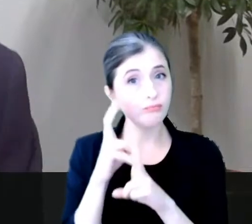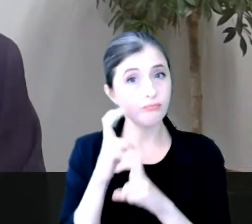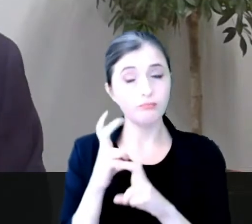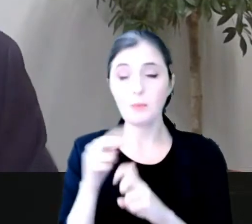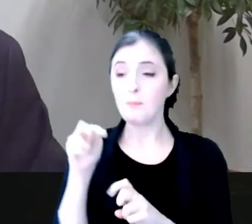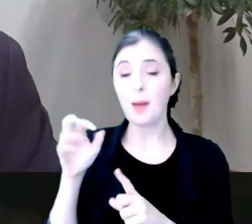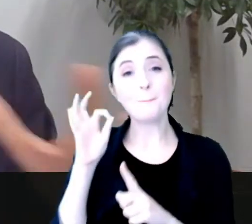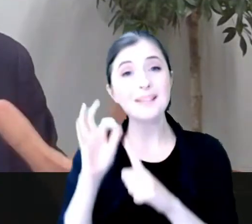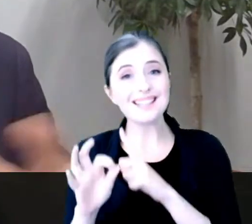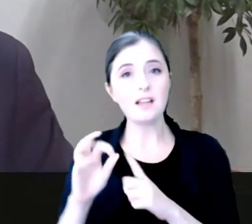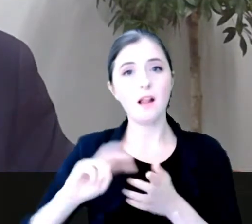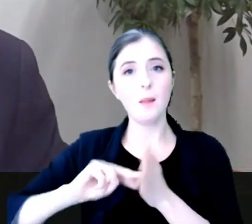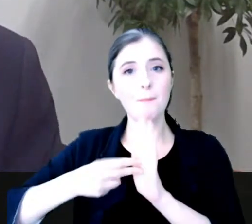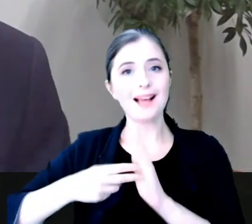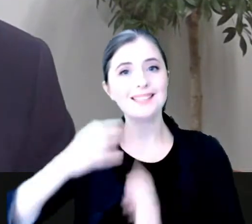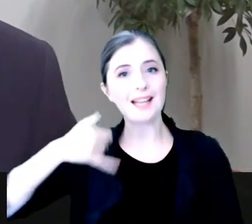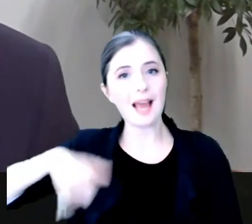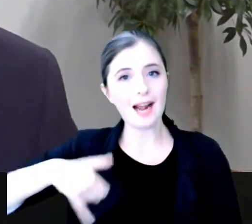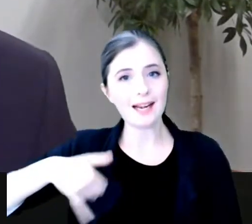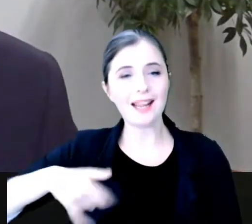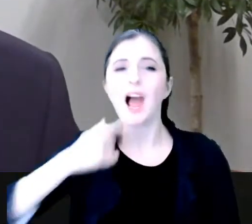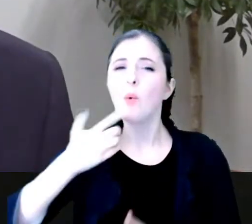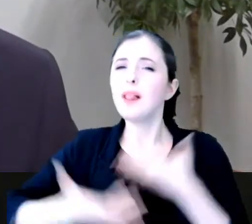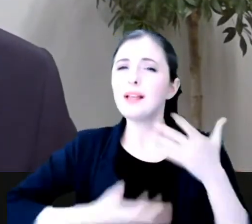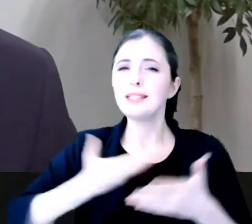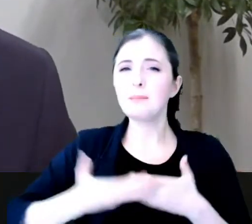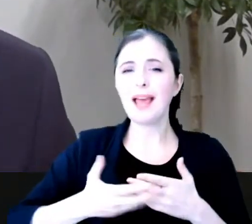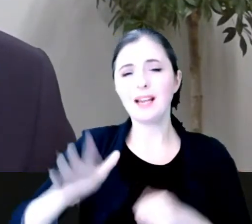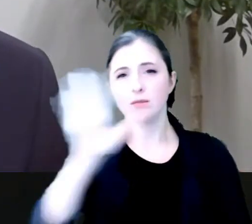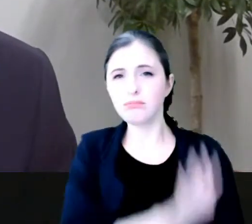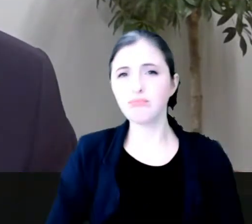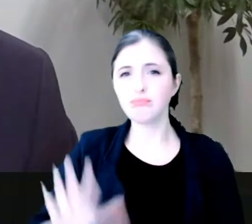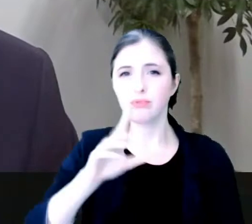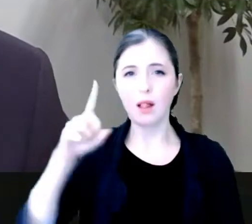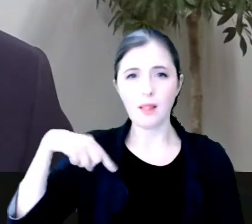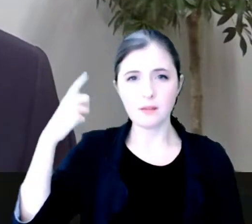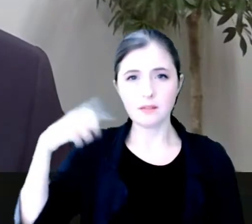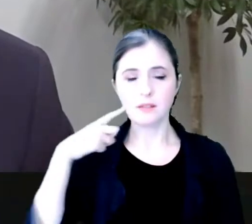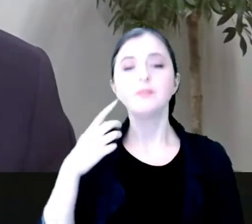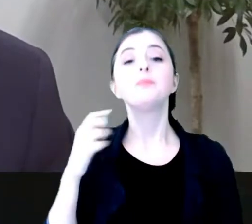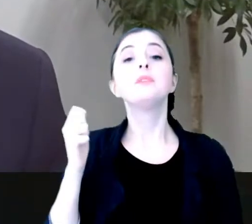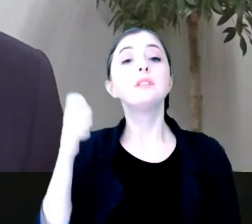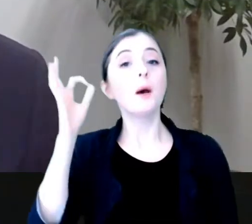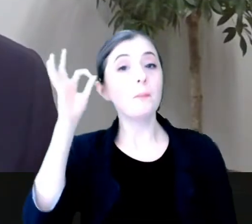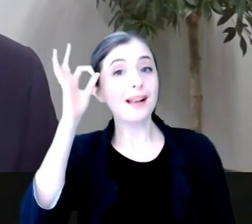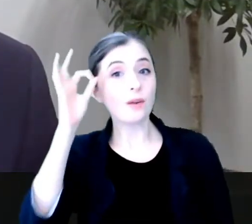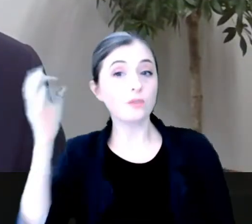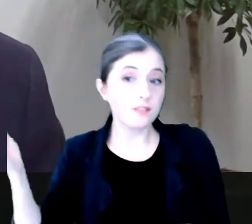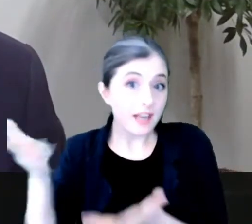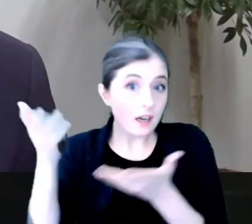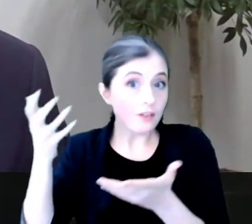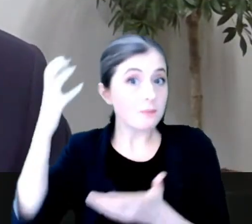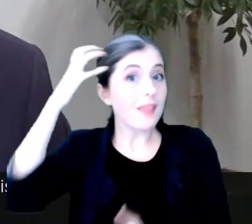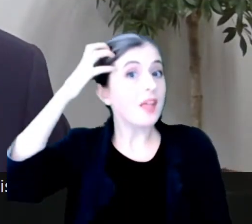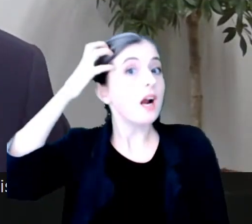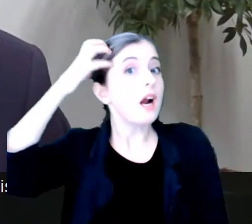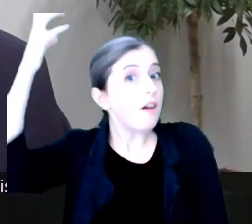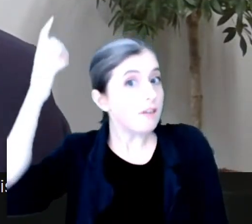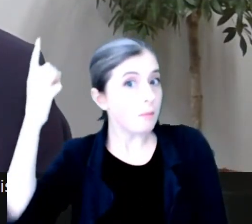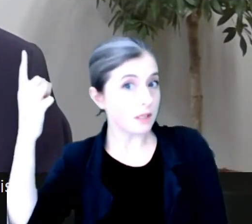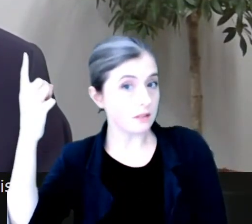Hackney. So let me explain what's happened across London. There are councils who've been encouraged by the government to bid